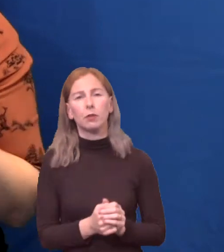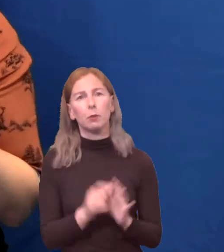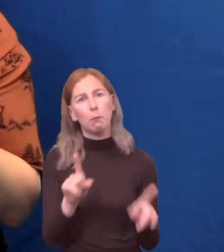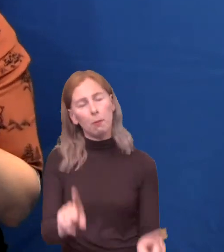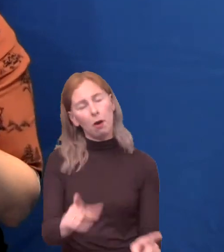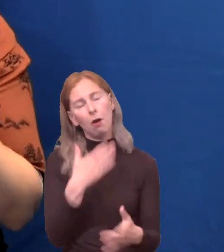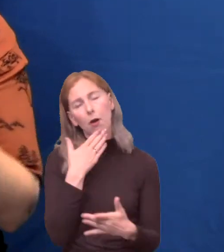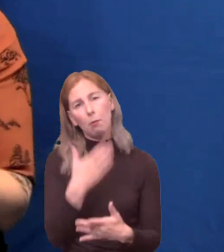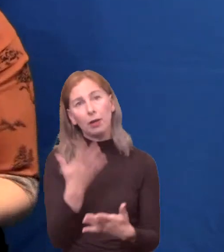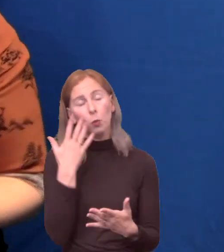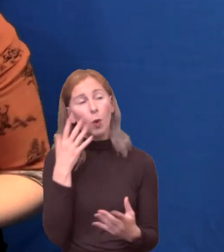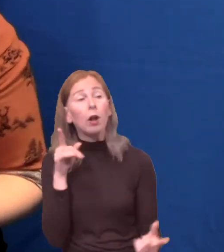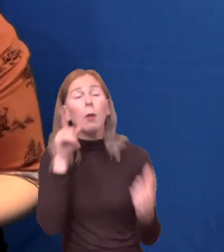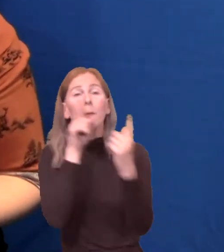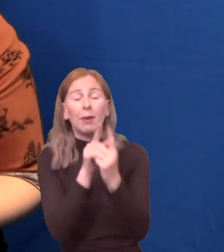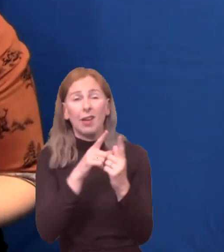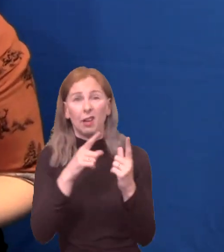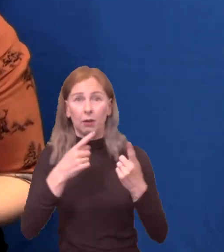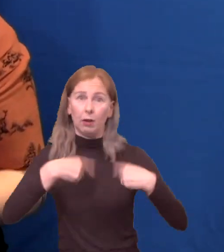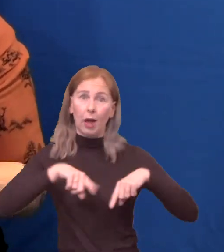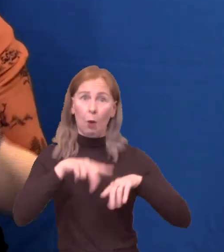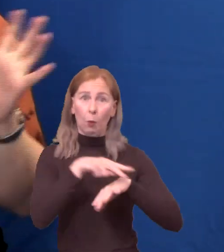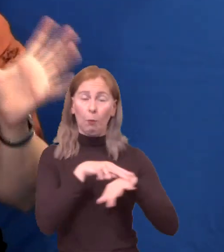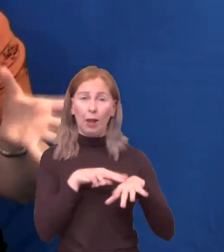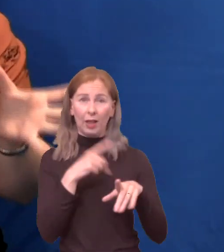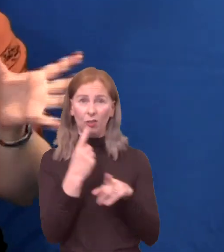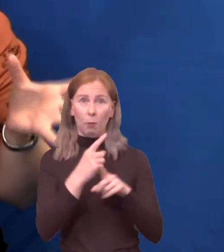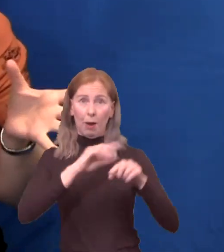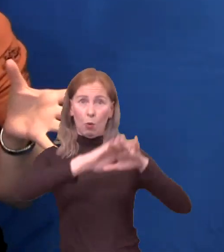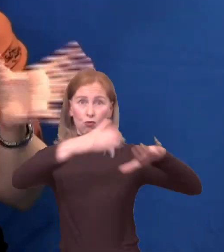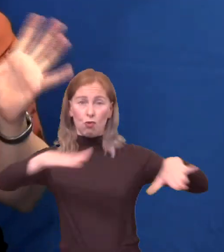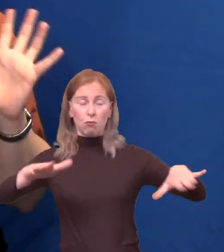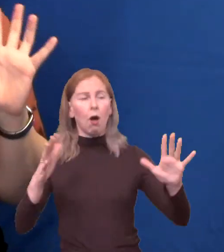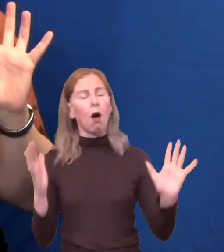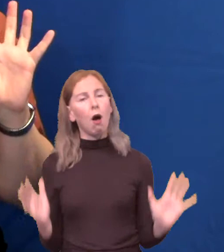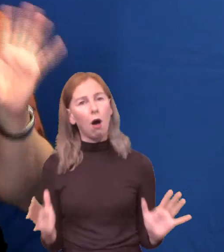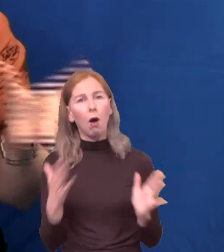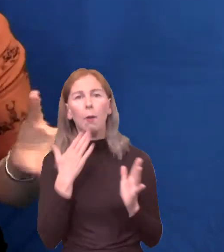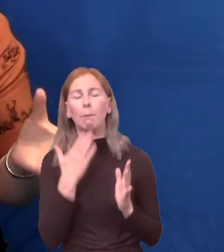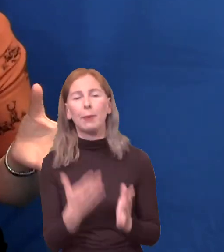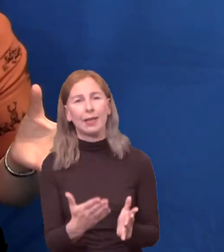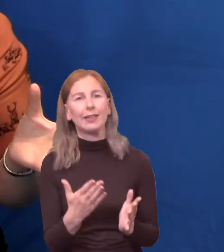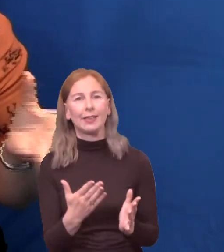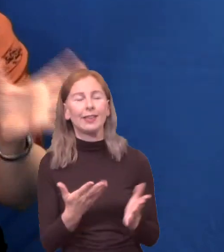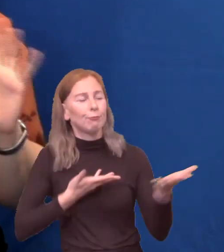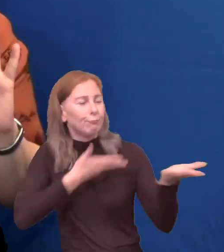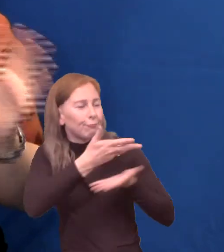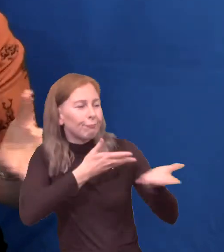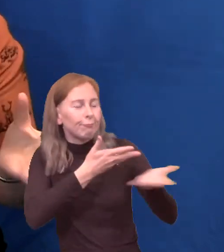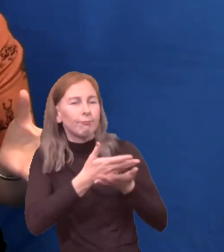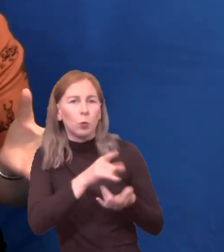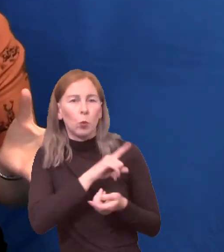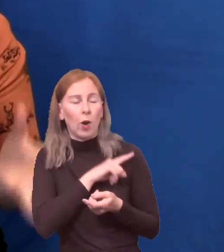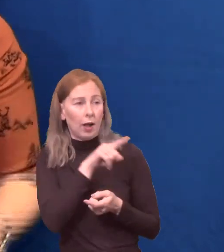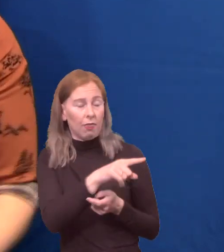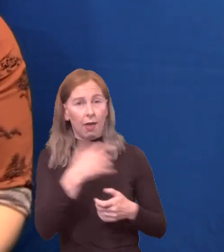really, whatever your experiences might have been previously, these guys are very keen and very knowledgeable on this topic and will do all they can to help you with it.